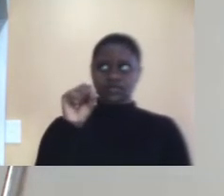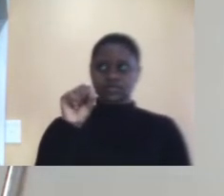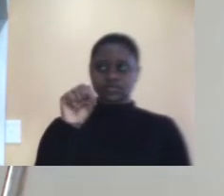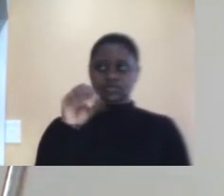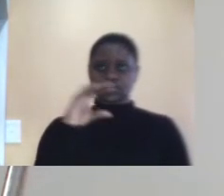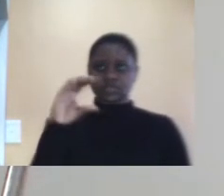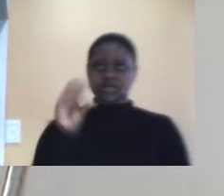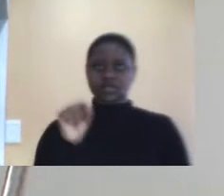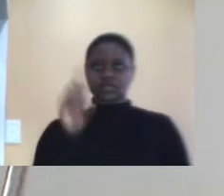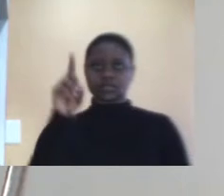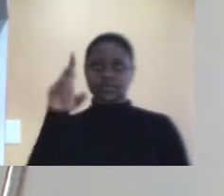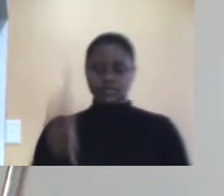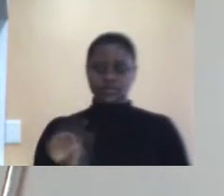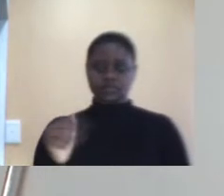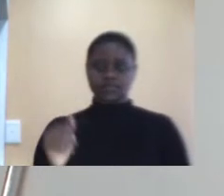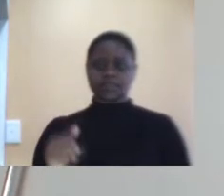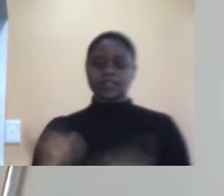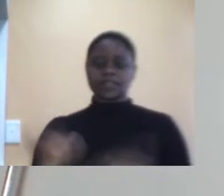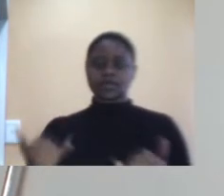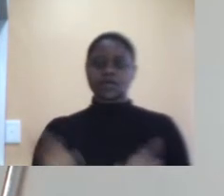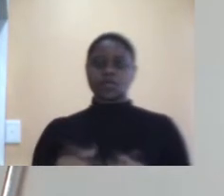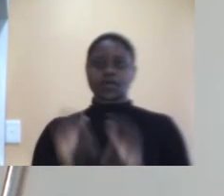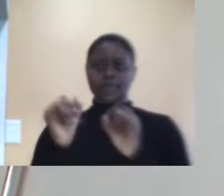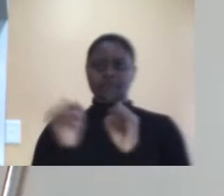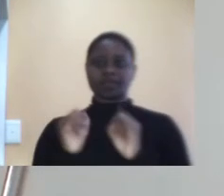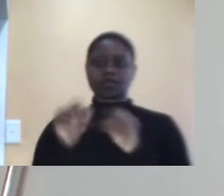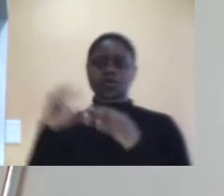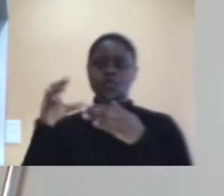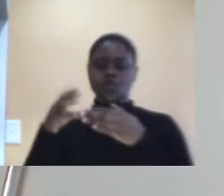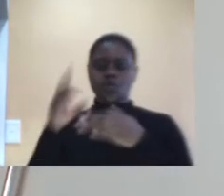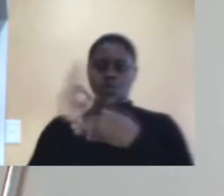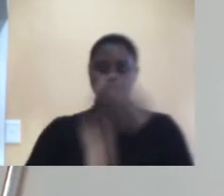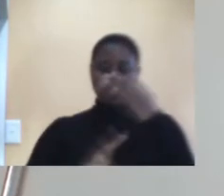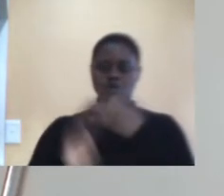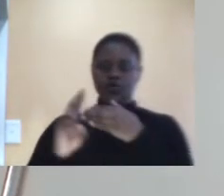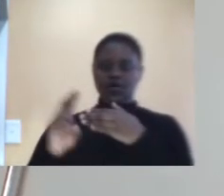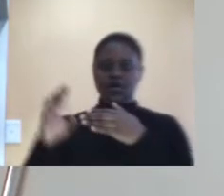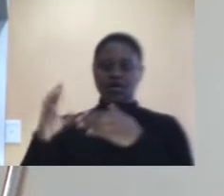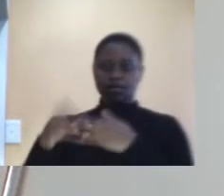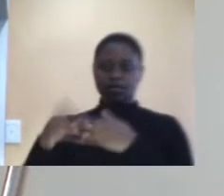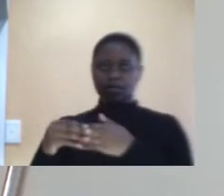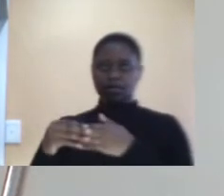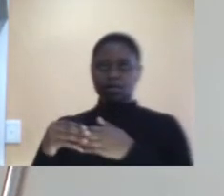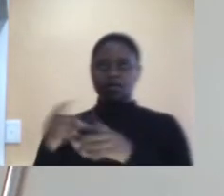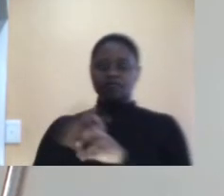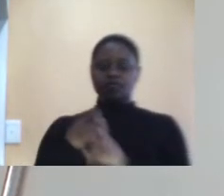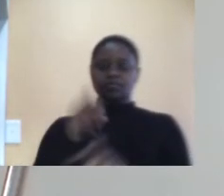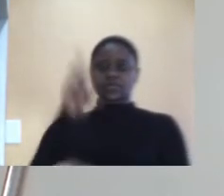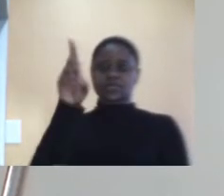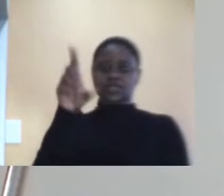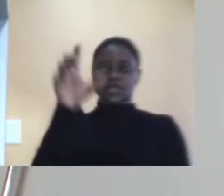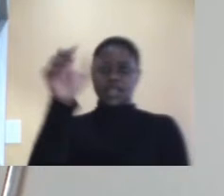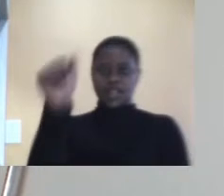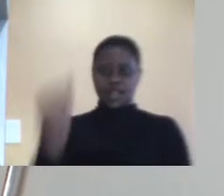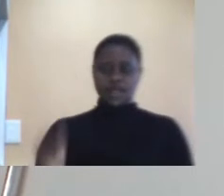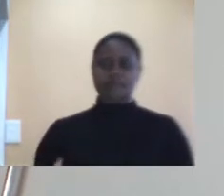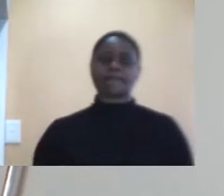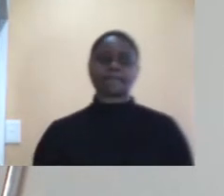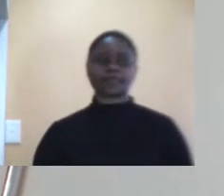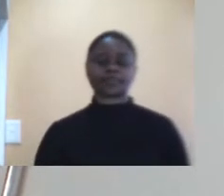calling upon Honorable CJ Pappas from DA, who is going to speak